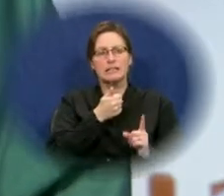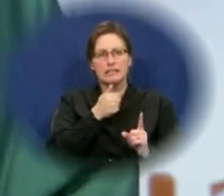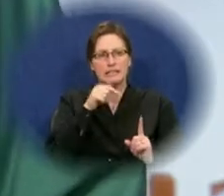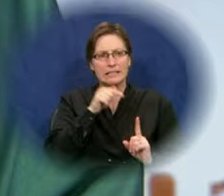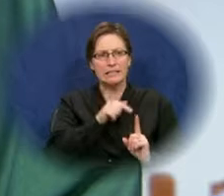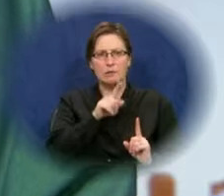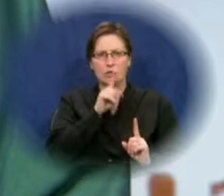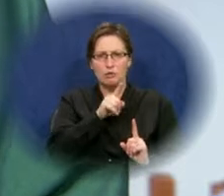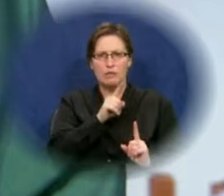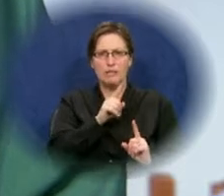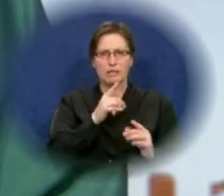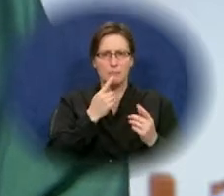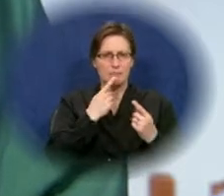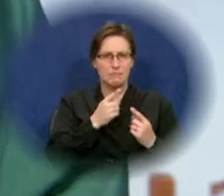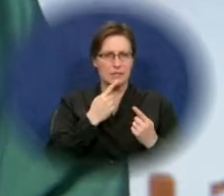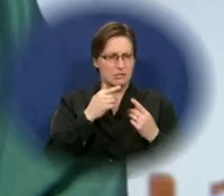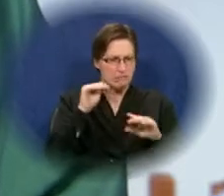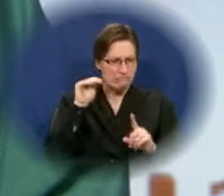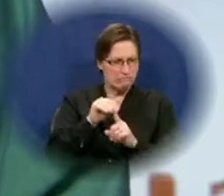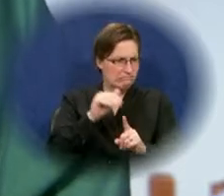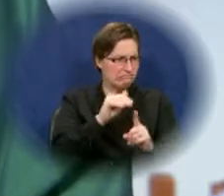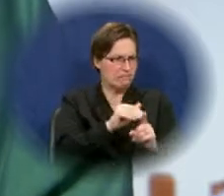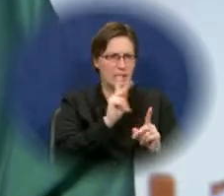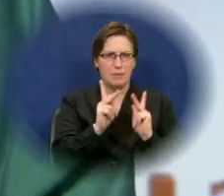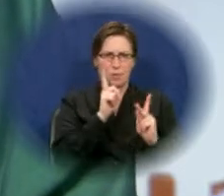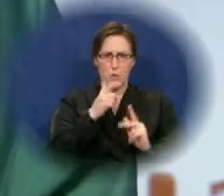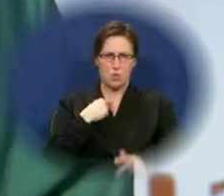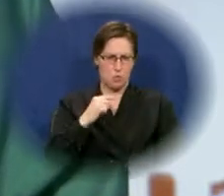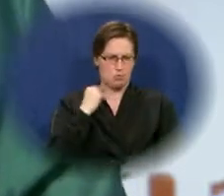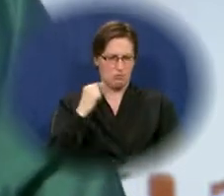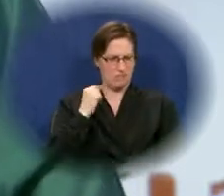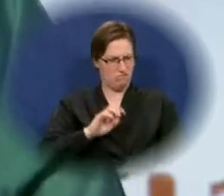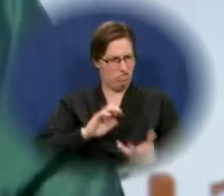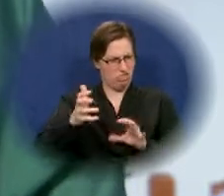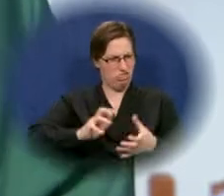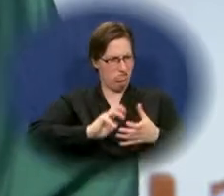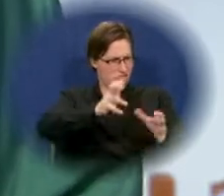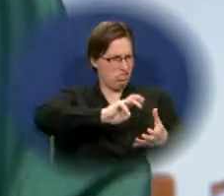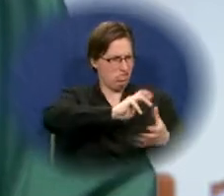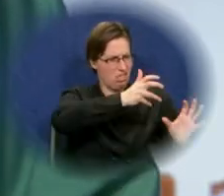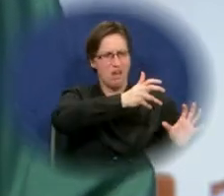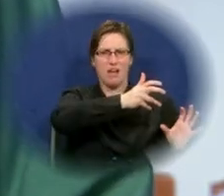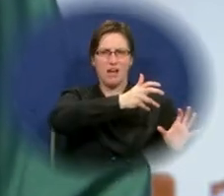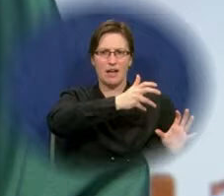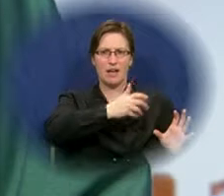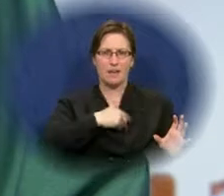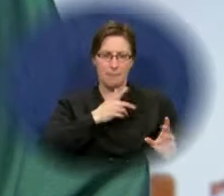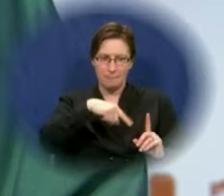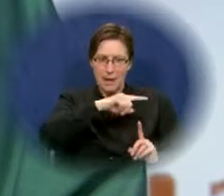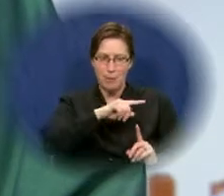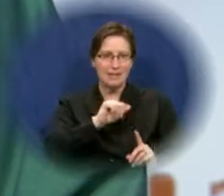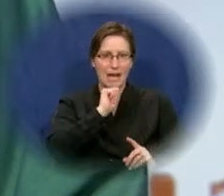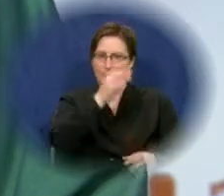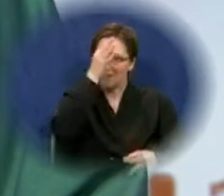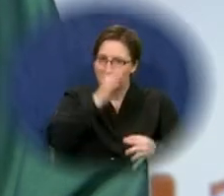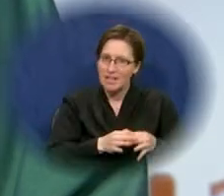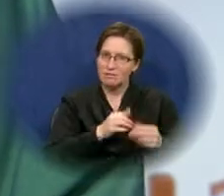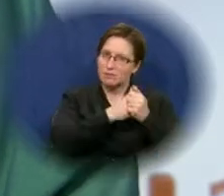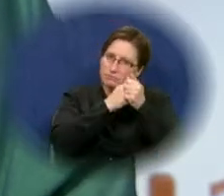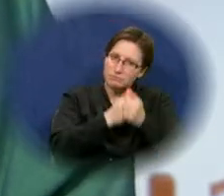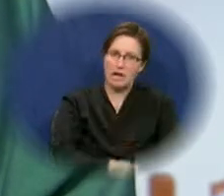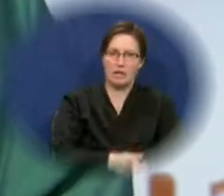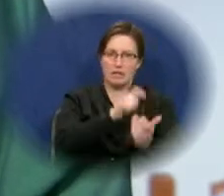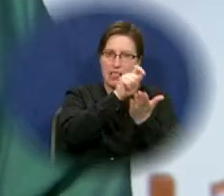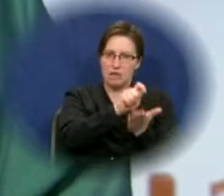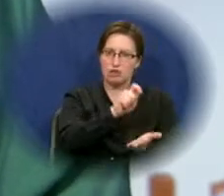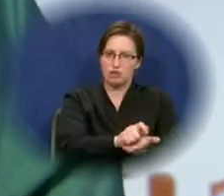really corrupt priests of the temple, that they were drawing their people and not being faithful to the liturgy